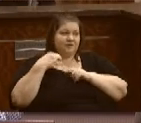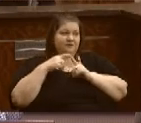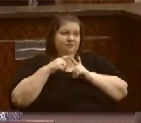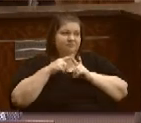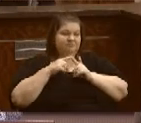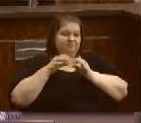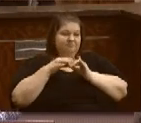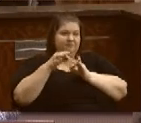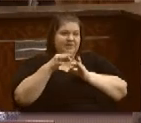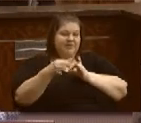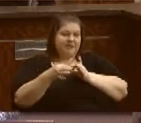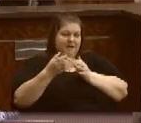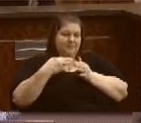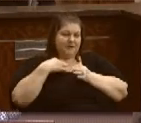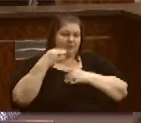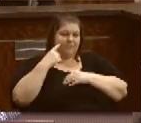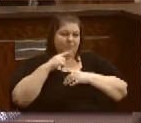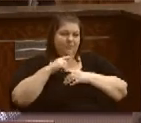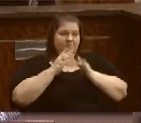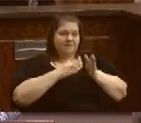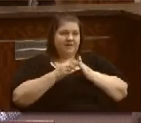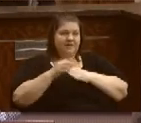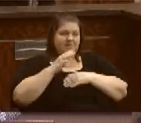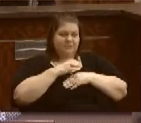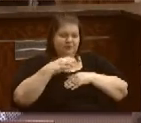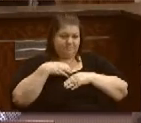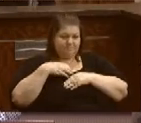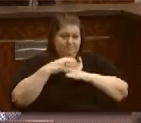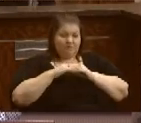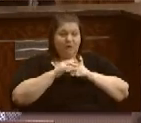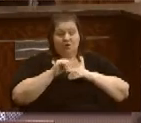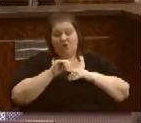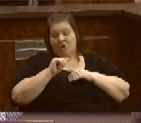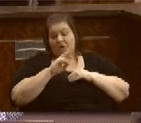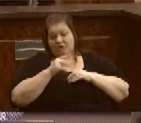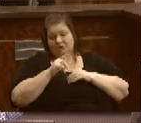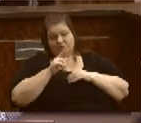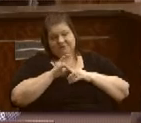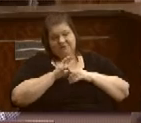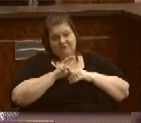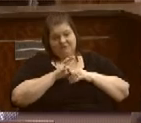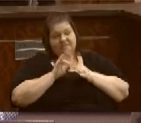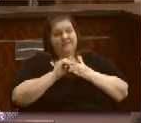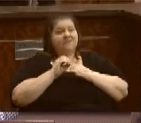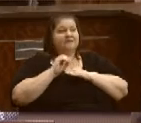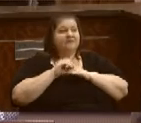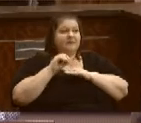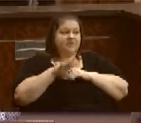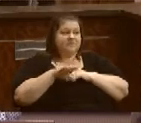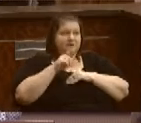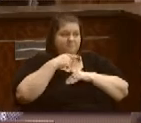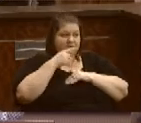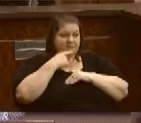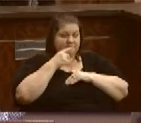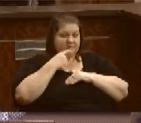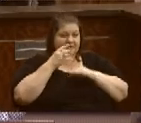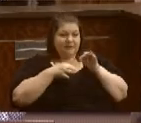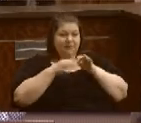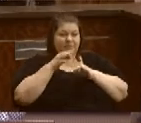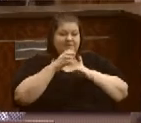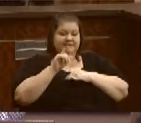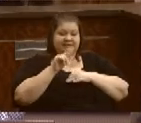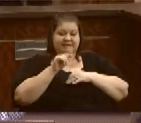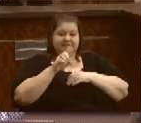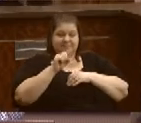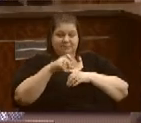Commission. Under date of August 27, 2015, a letter advising of the public hearing dates of